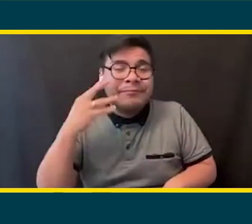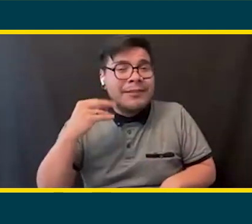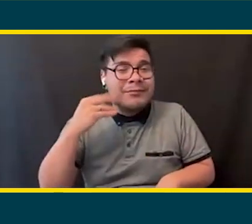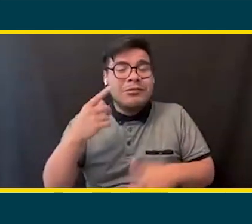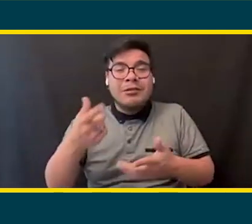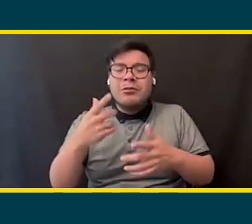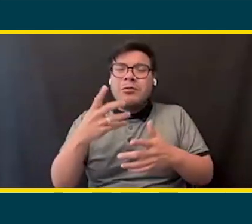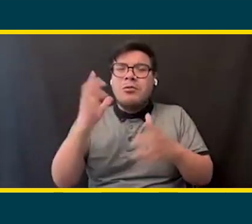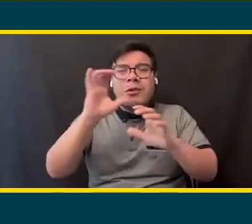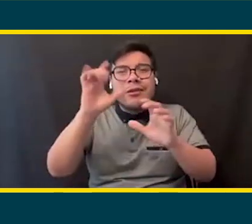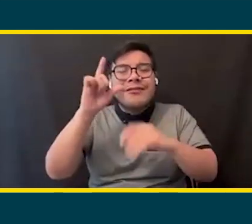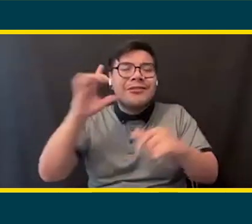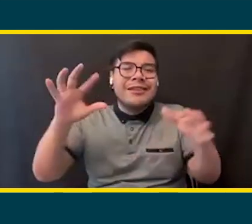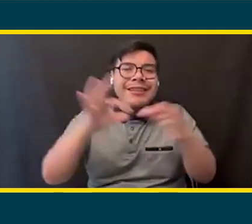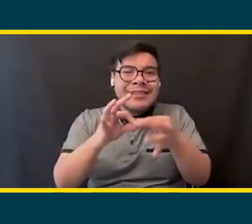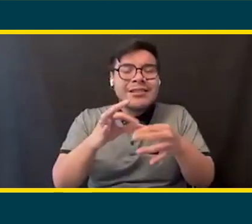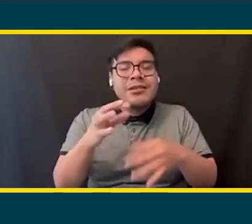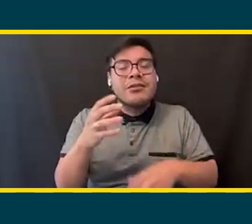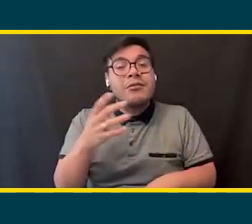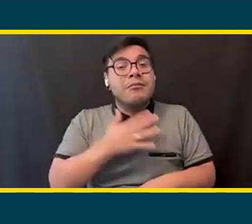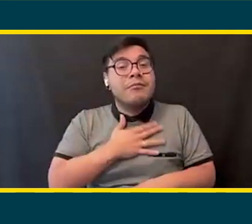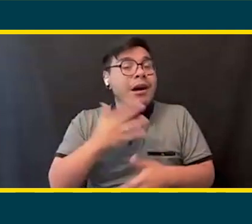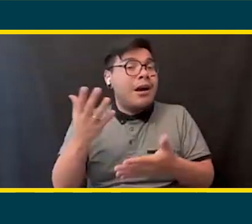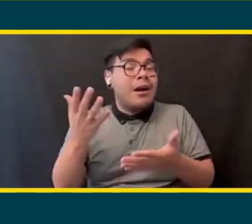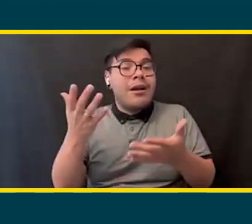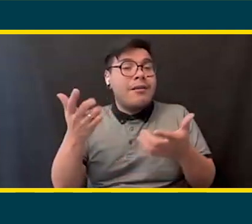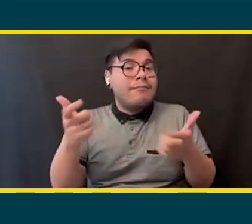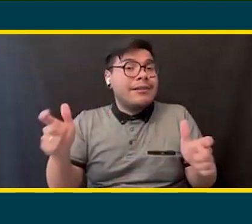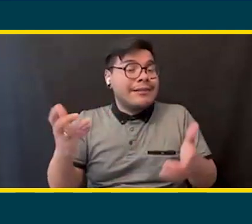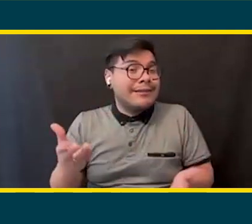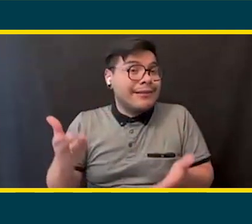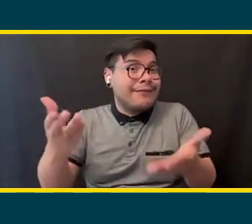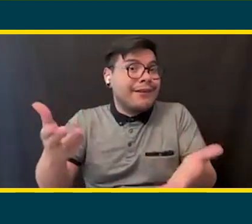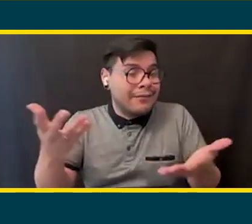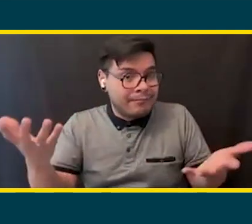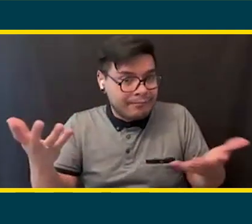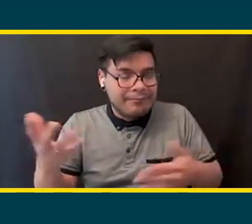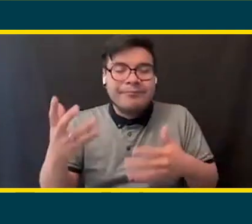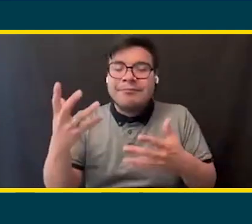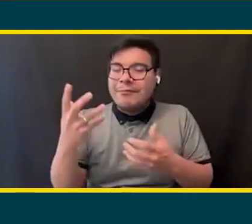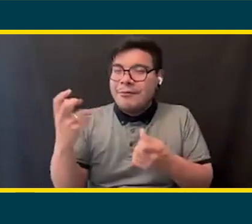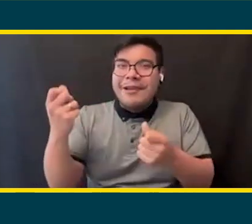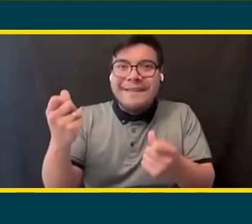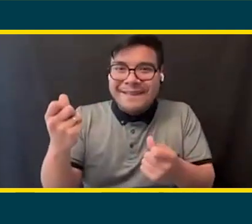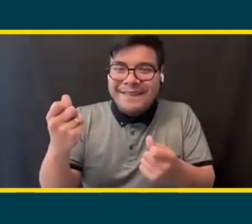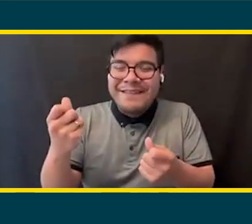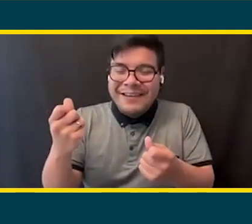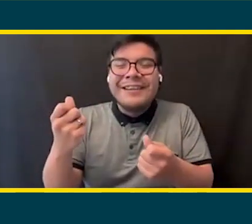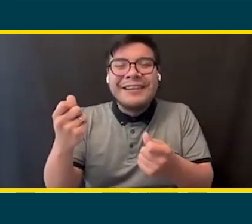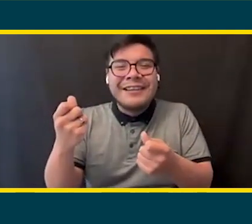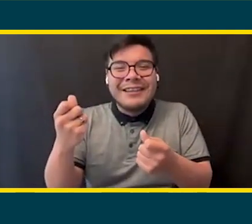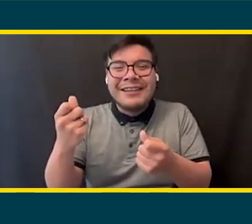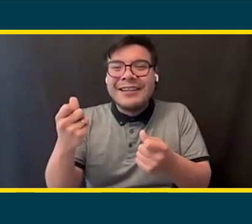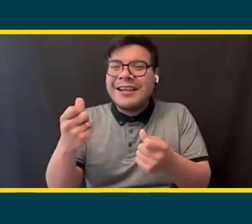connection. So my biggest advice would be to be brave and be the person